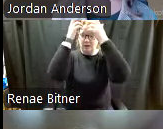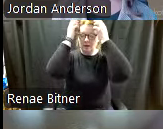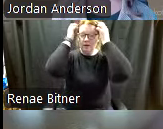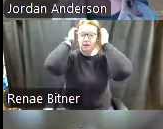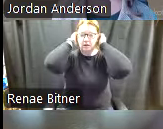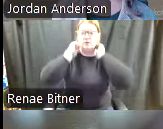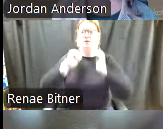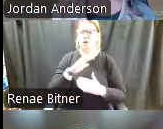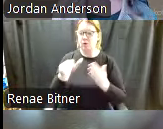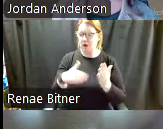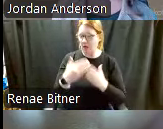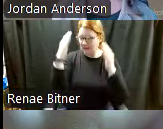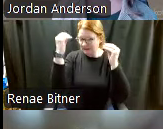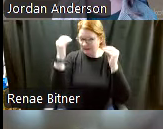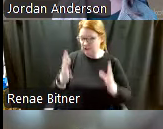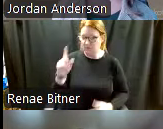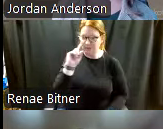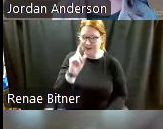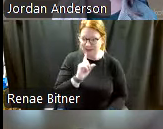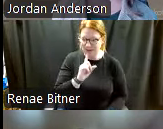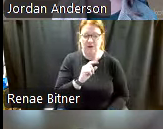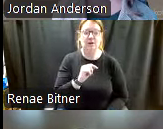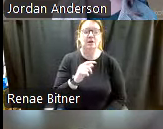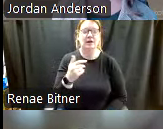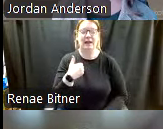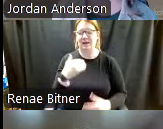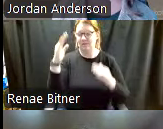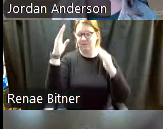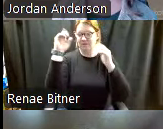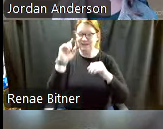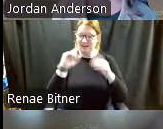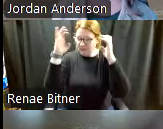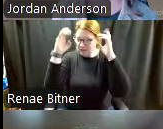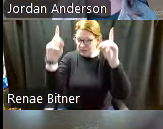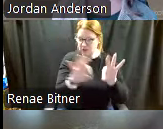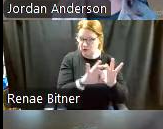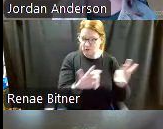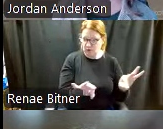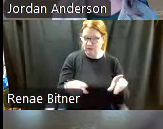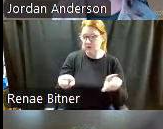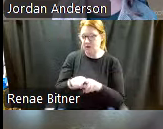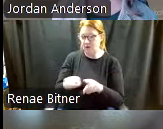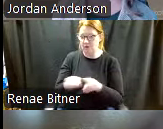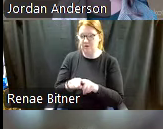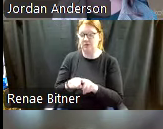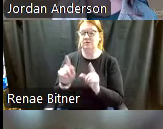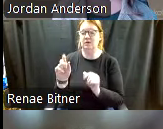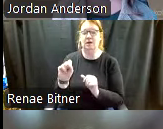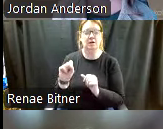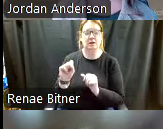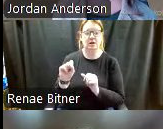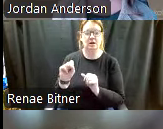all teachers of the deaf by training. So we all have deaf education degrees, along with being Sky High trained out of